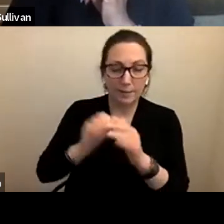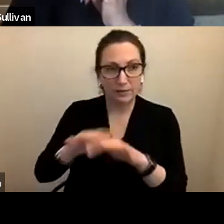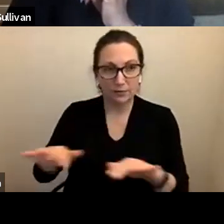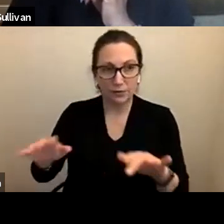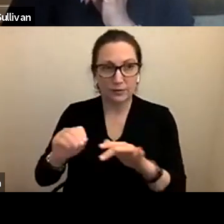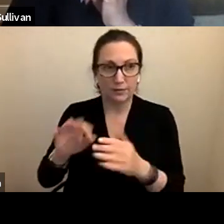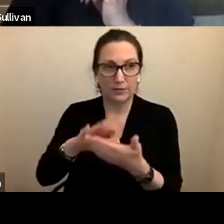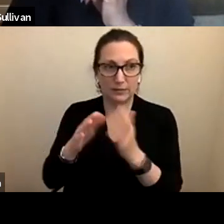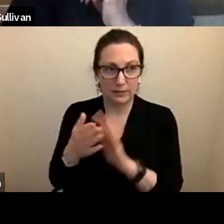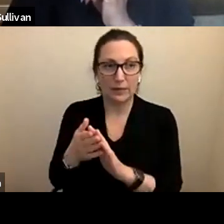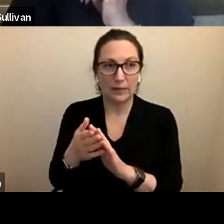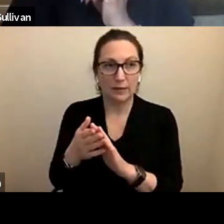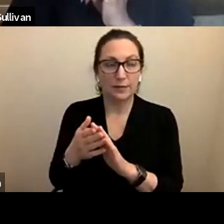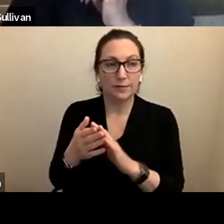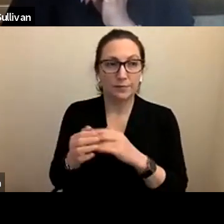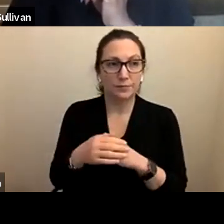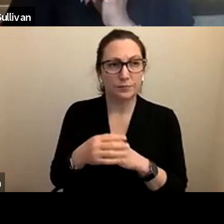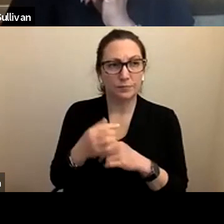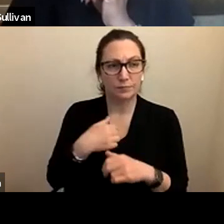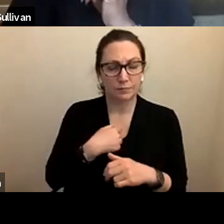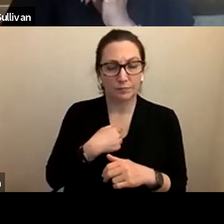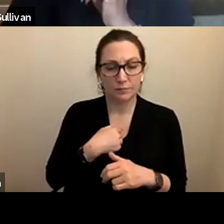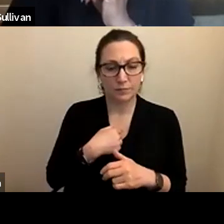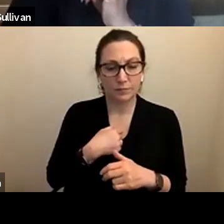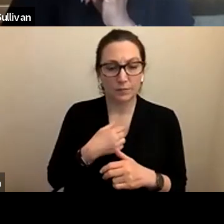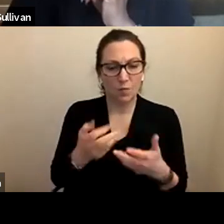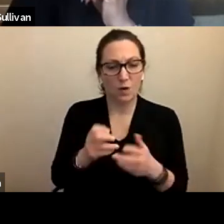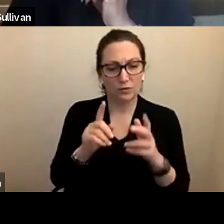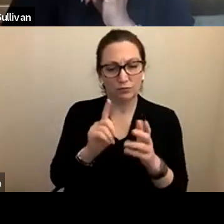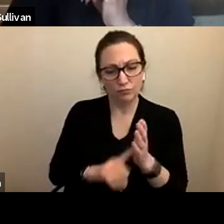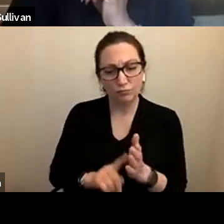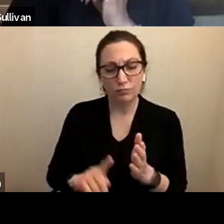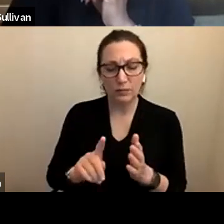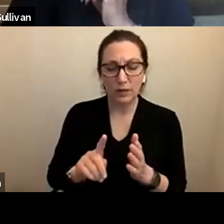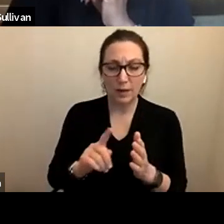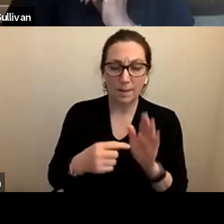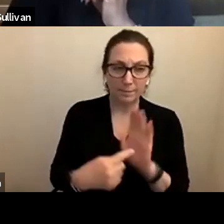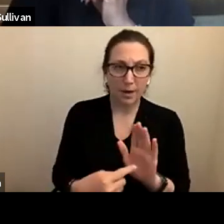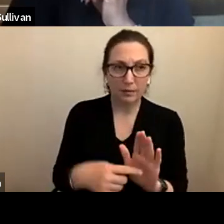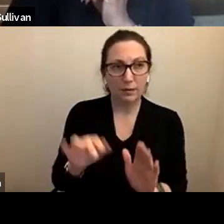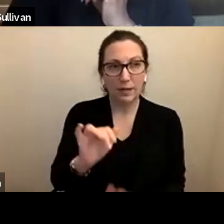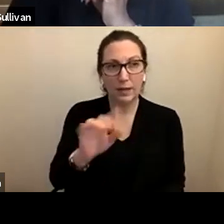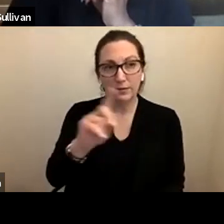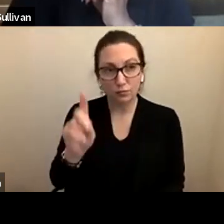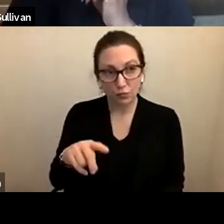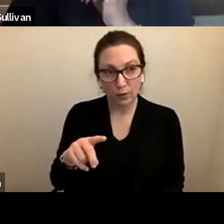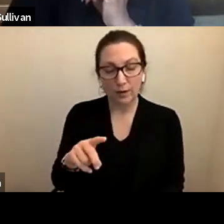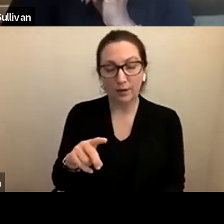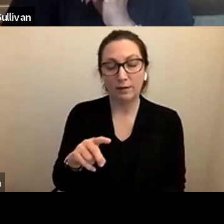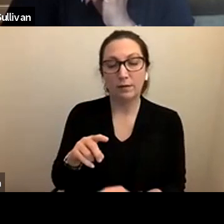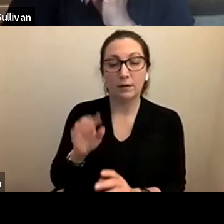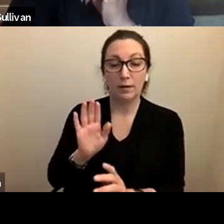I really would love to look at models such as Detroit, where applicants